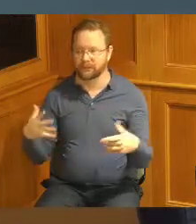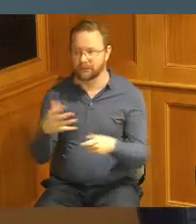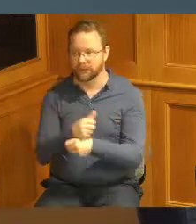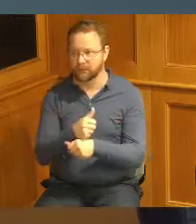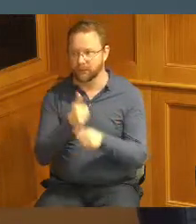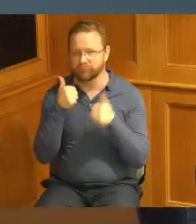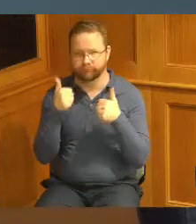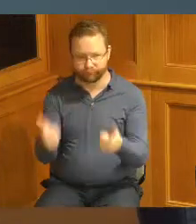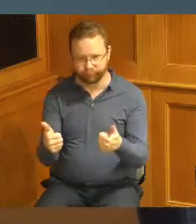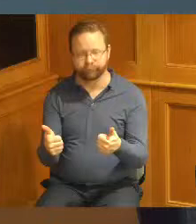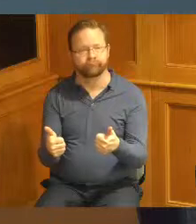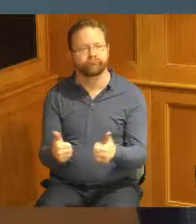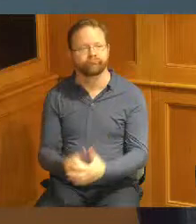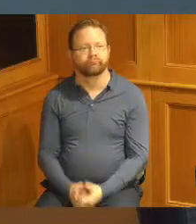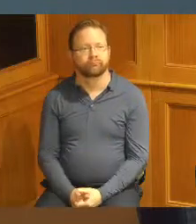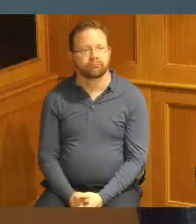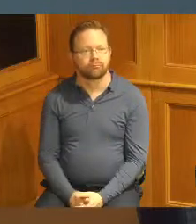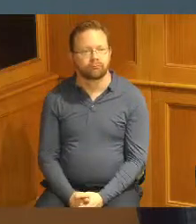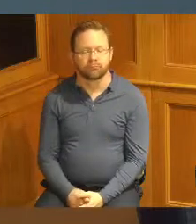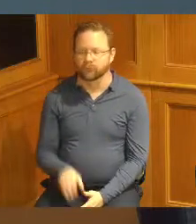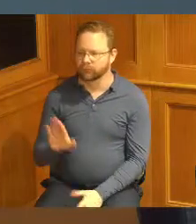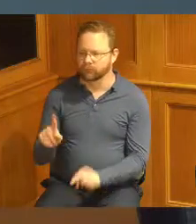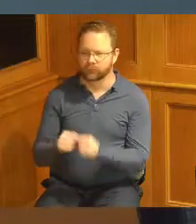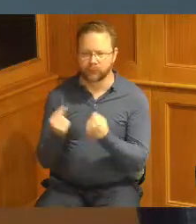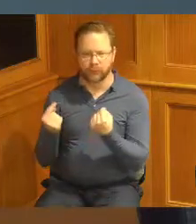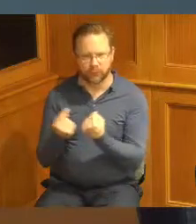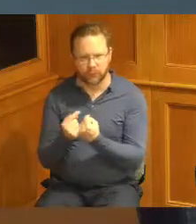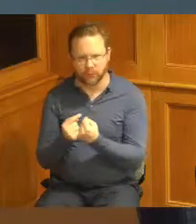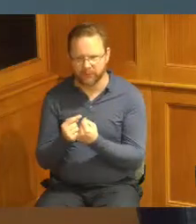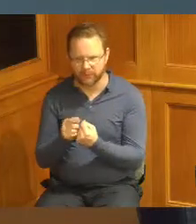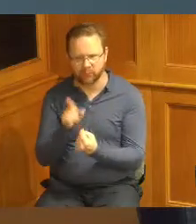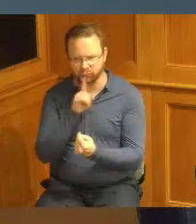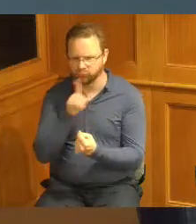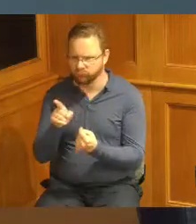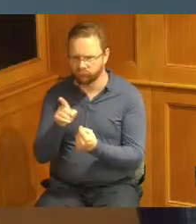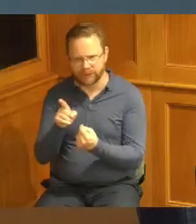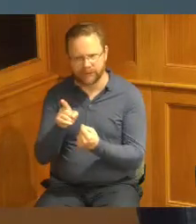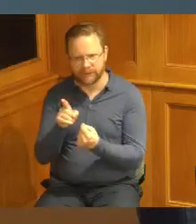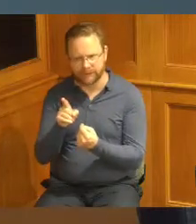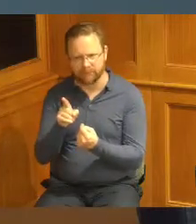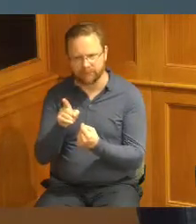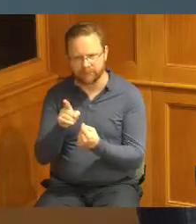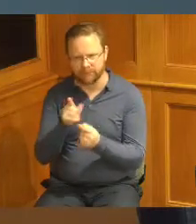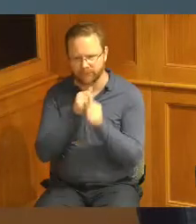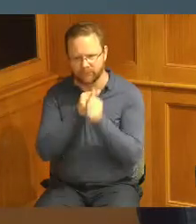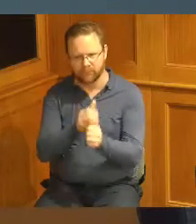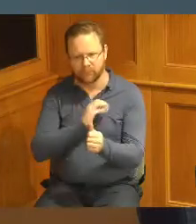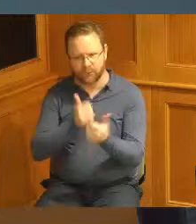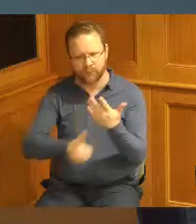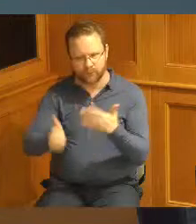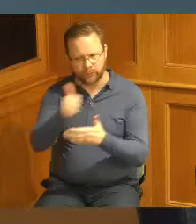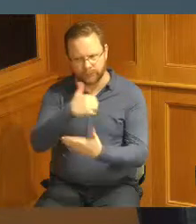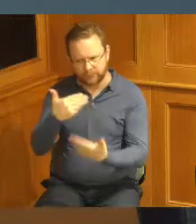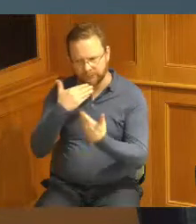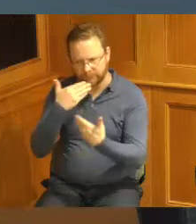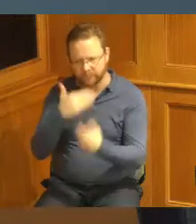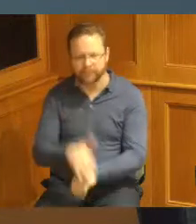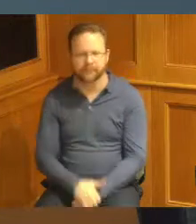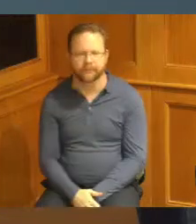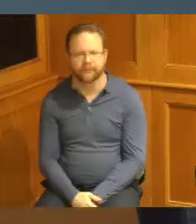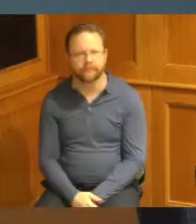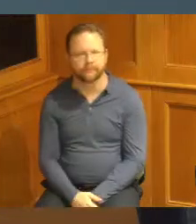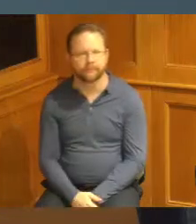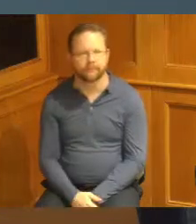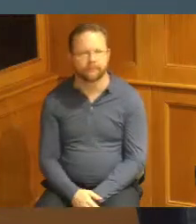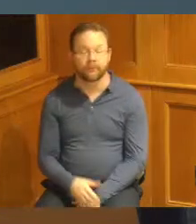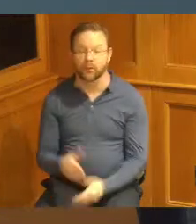great, and you and your team certainly looked at our priorities, and so I appreciate that. I'll